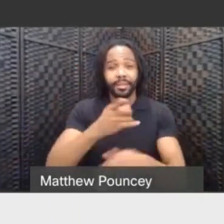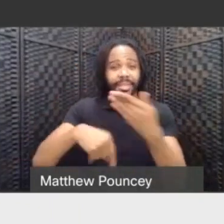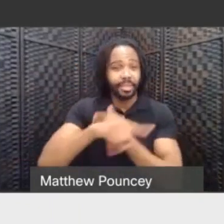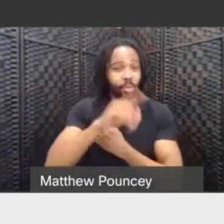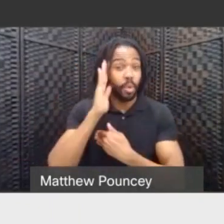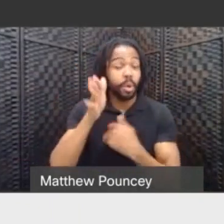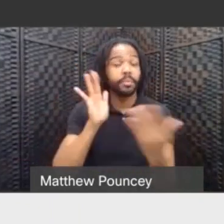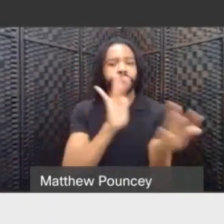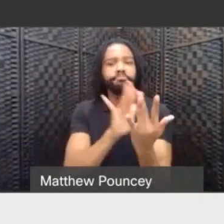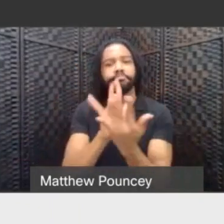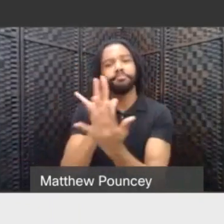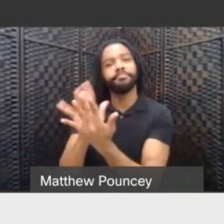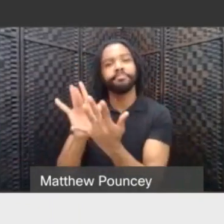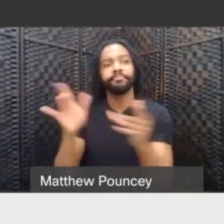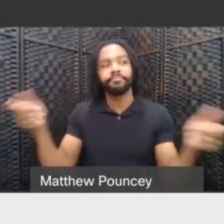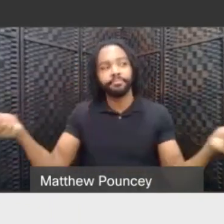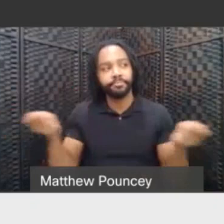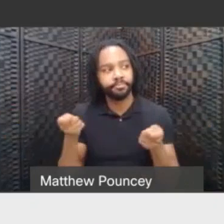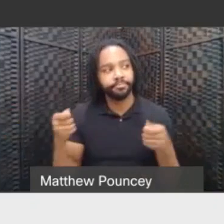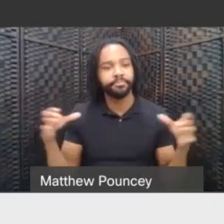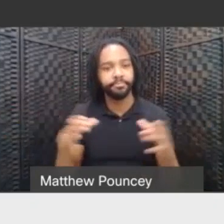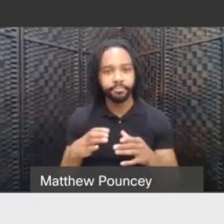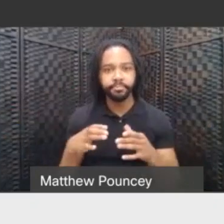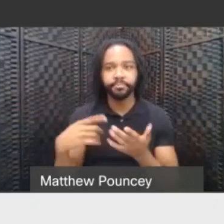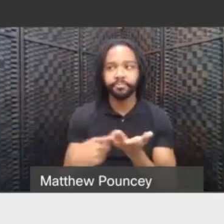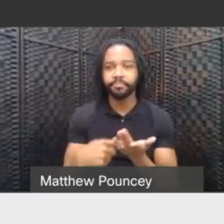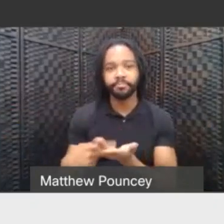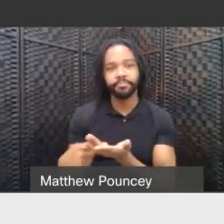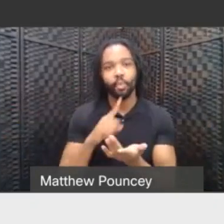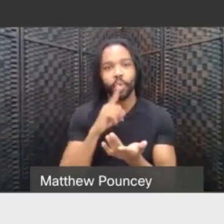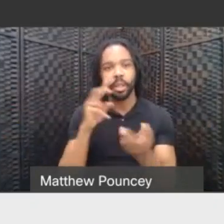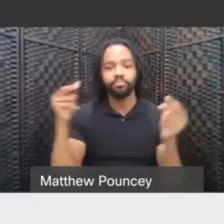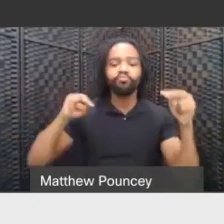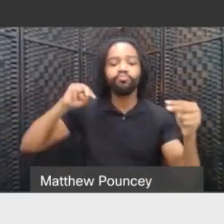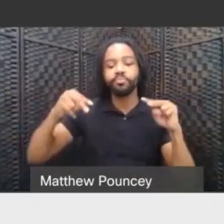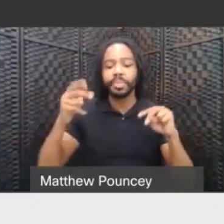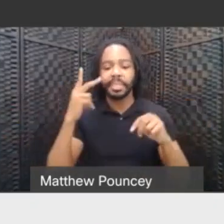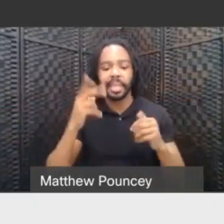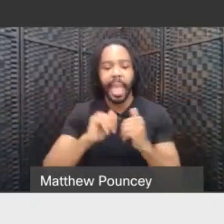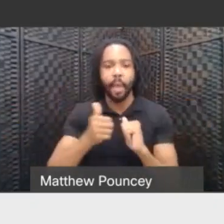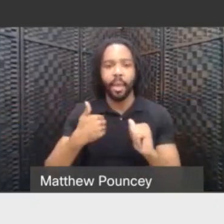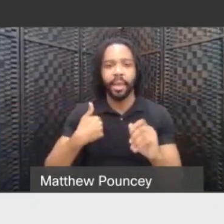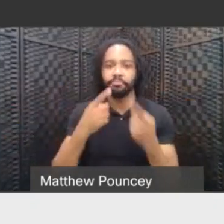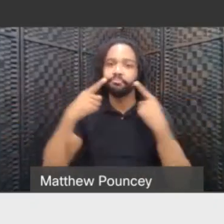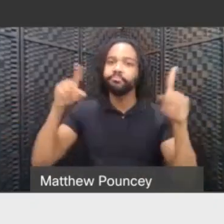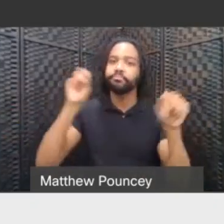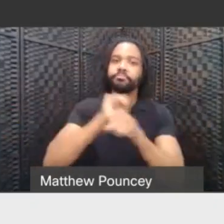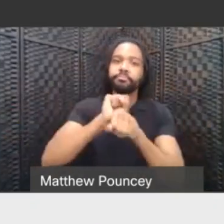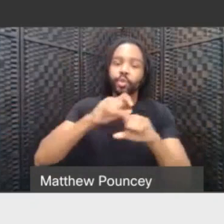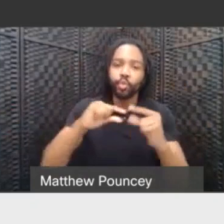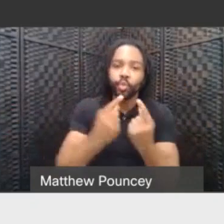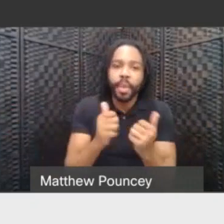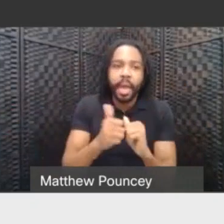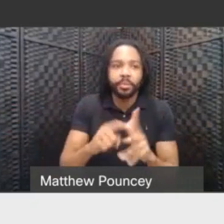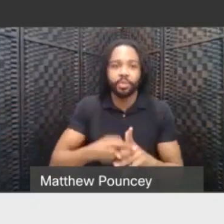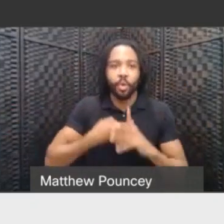people so that we can pull folks together to really look at having a working group of how do we begin